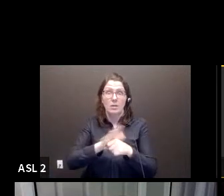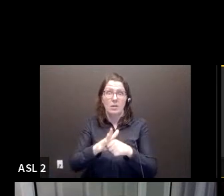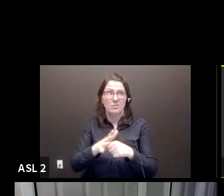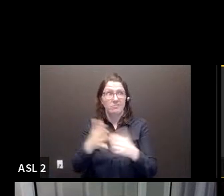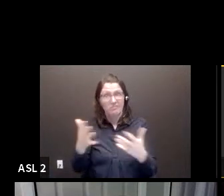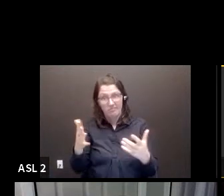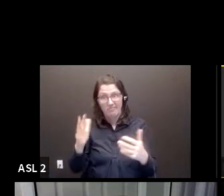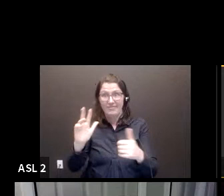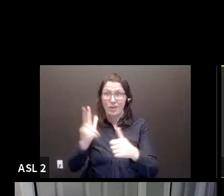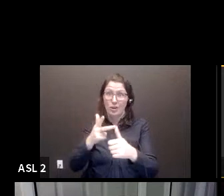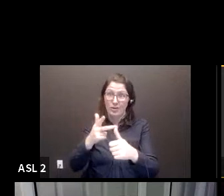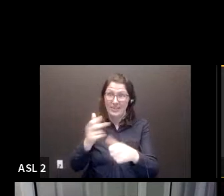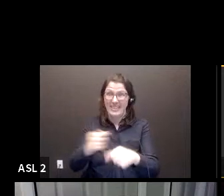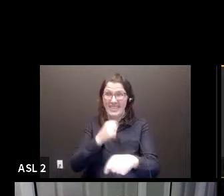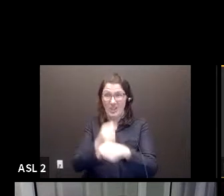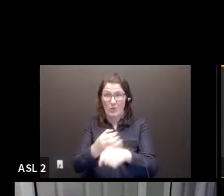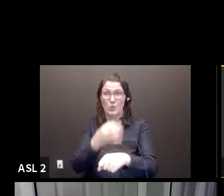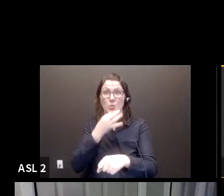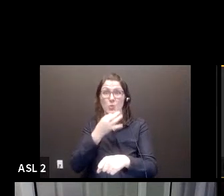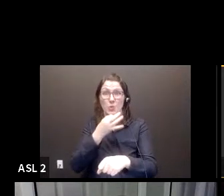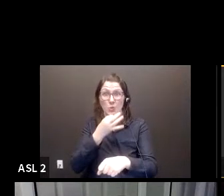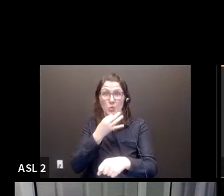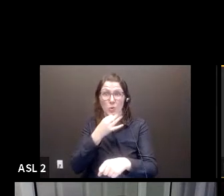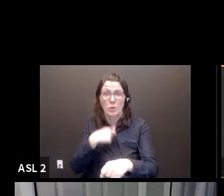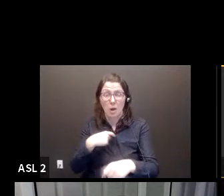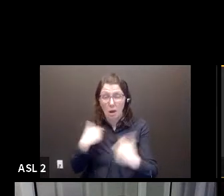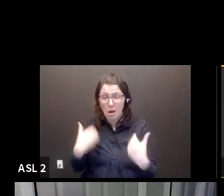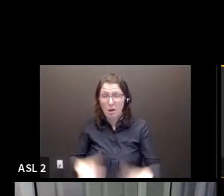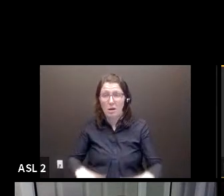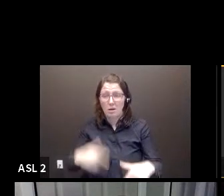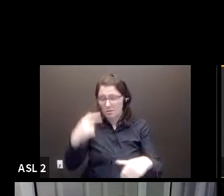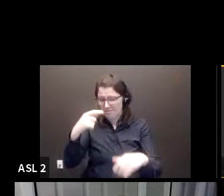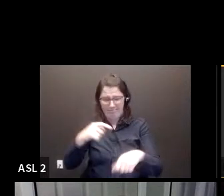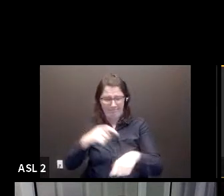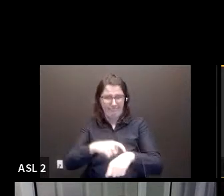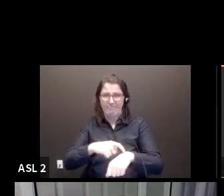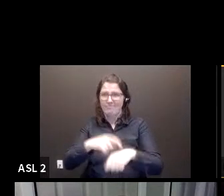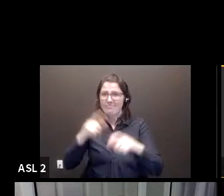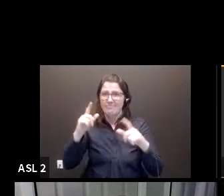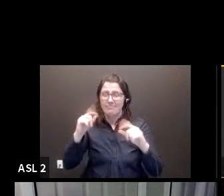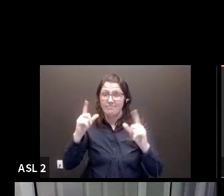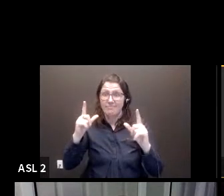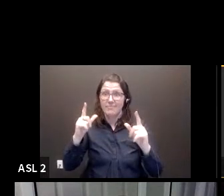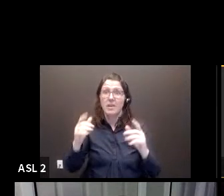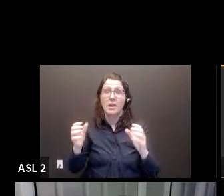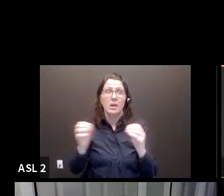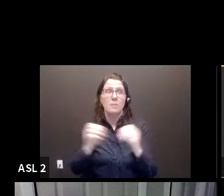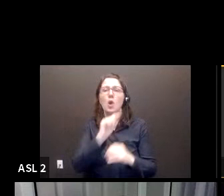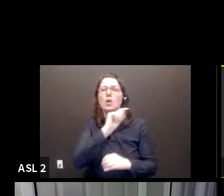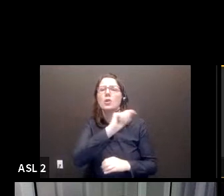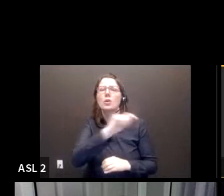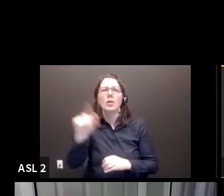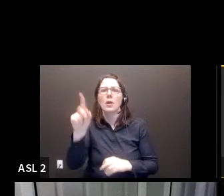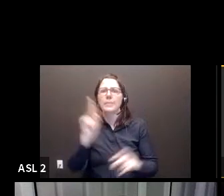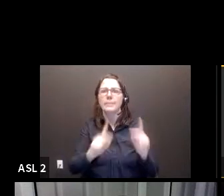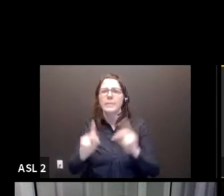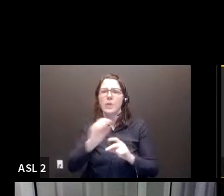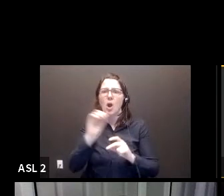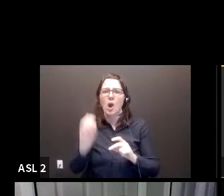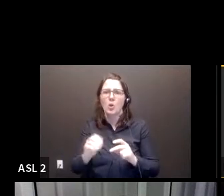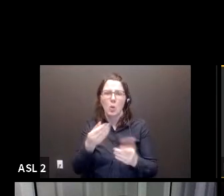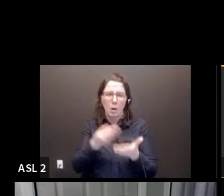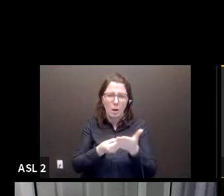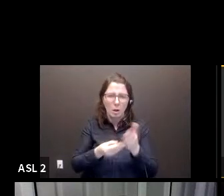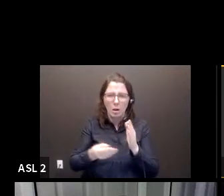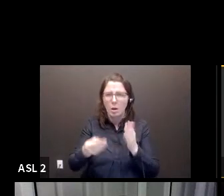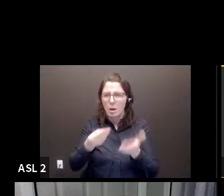and as we're approaching to the third year which is crazy to think about more and more ottawa residents are actually struggling to pay their bills put food on their tables and just